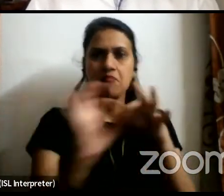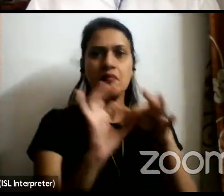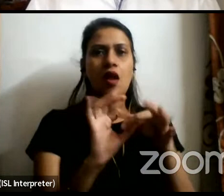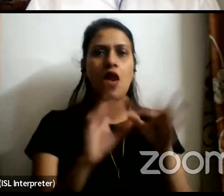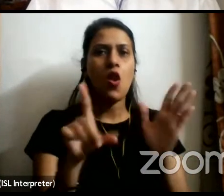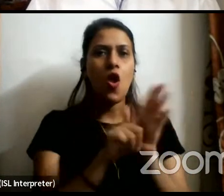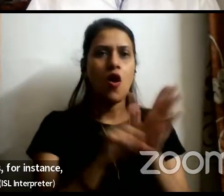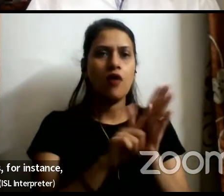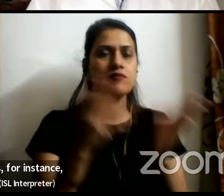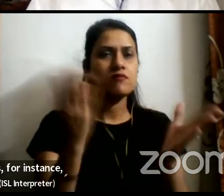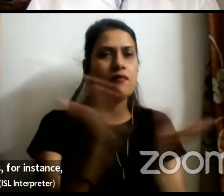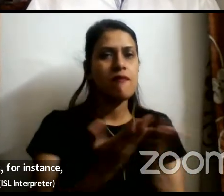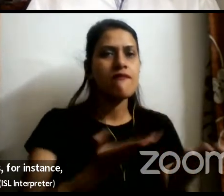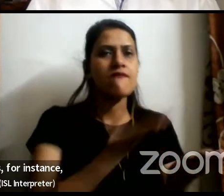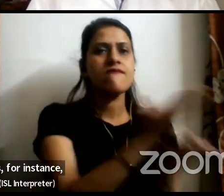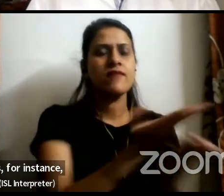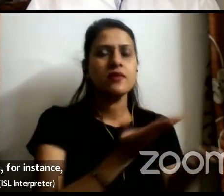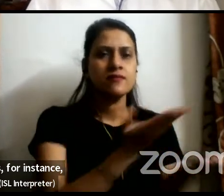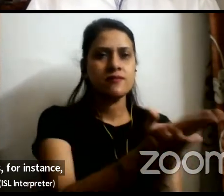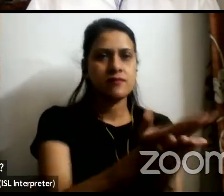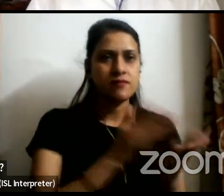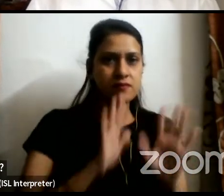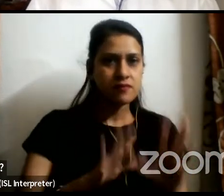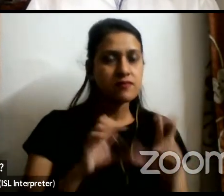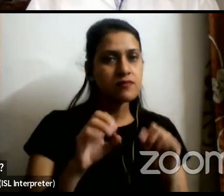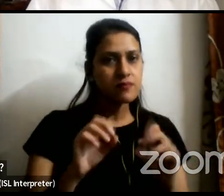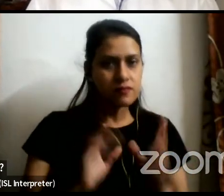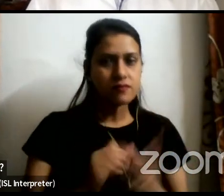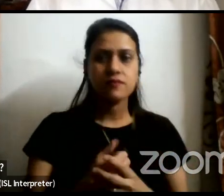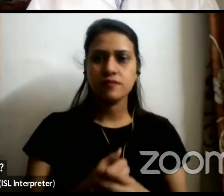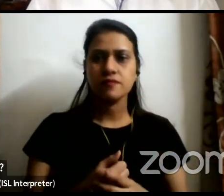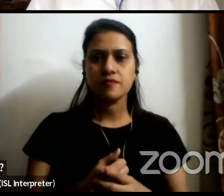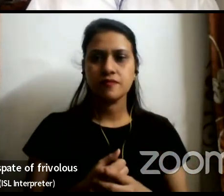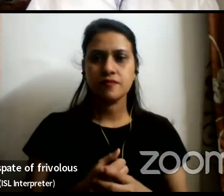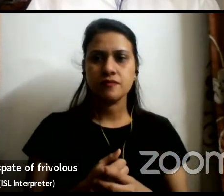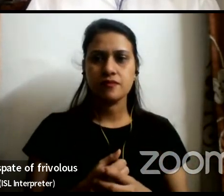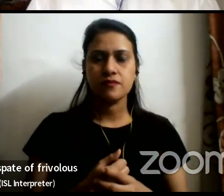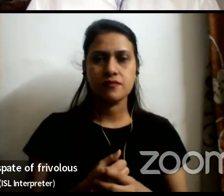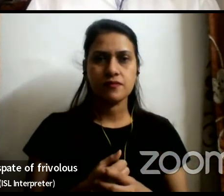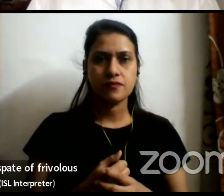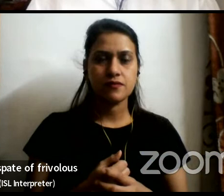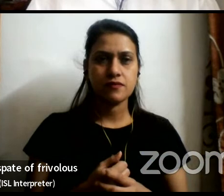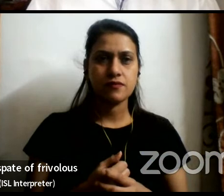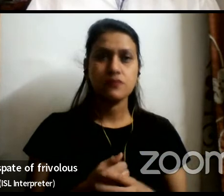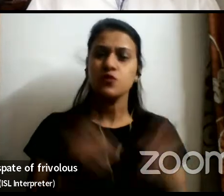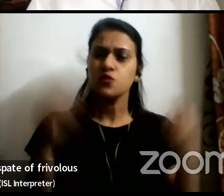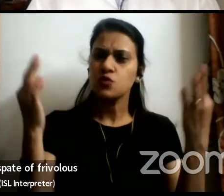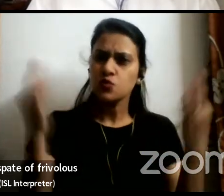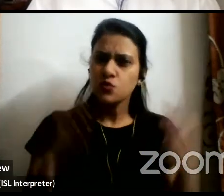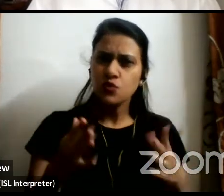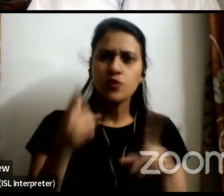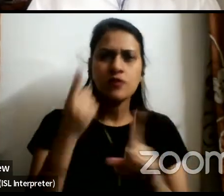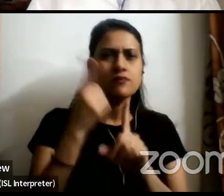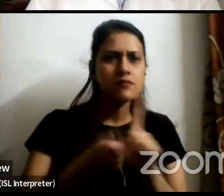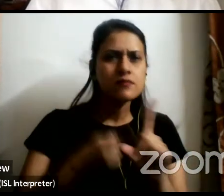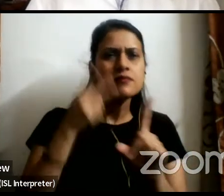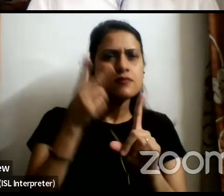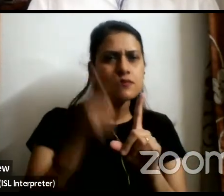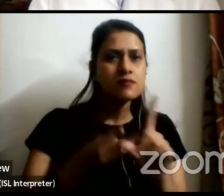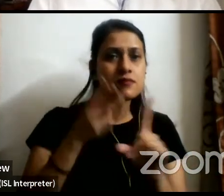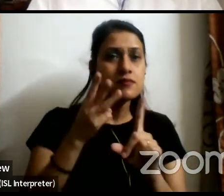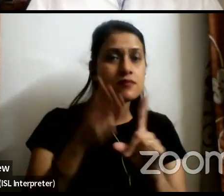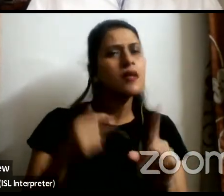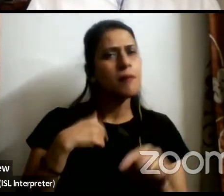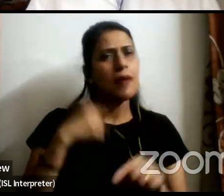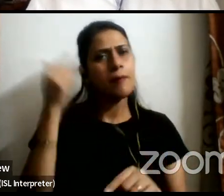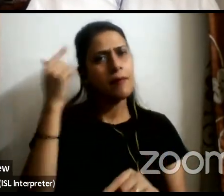law, we saw in India that there was a huge spate of frivolous complaints in the first few years of its operations. To my mind, even that